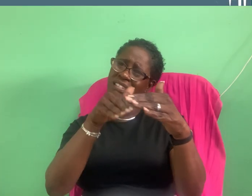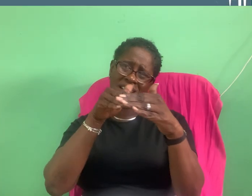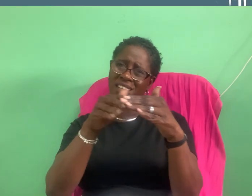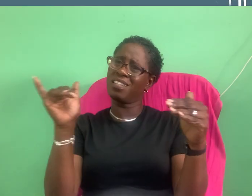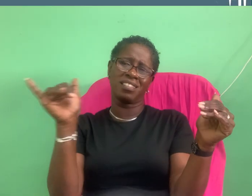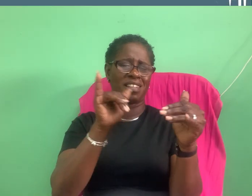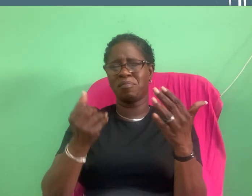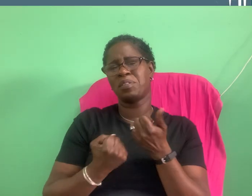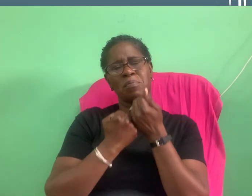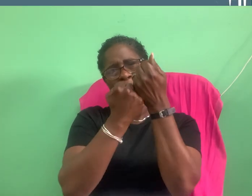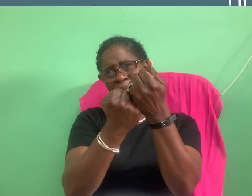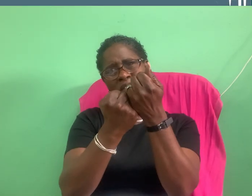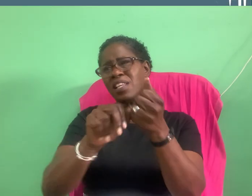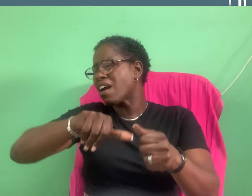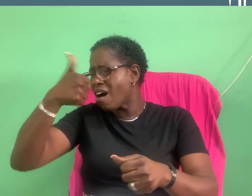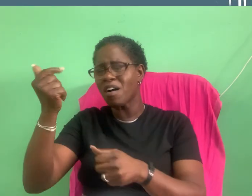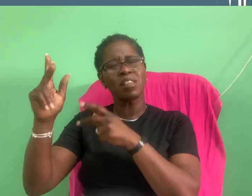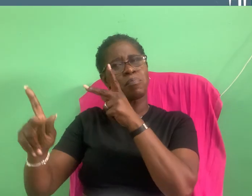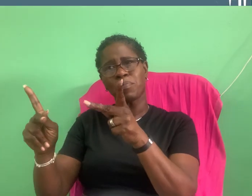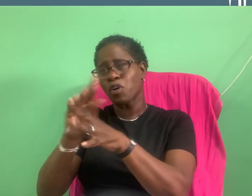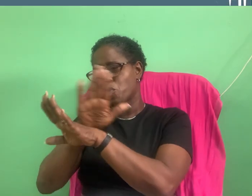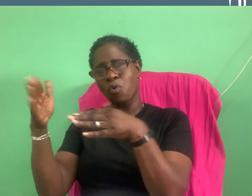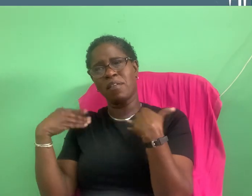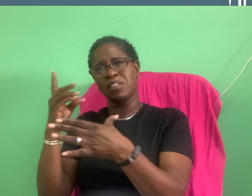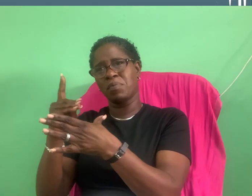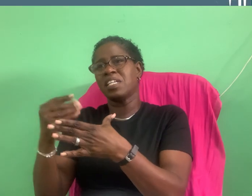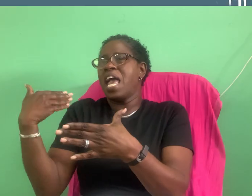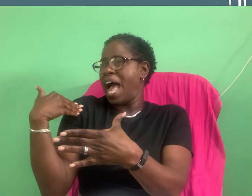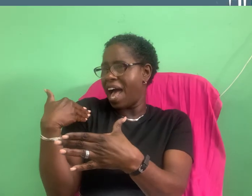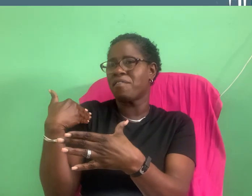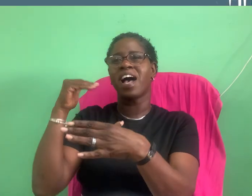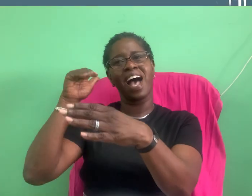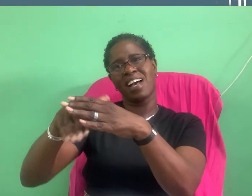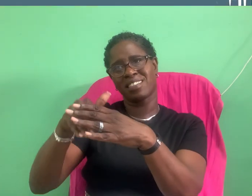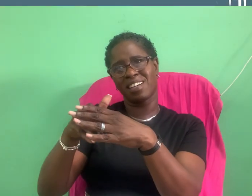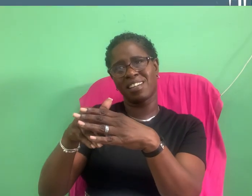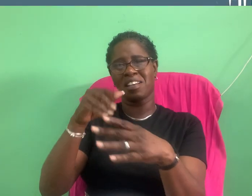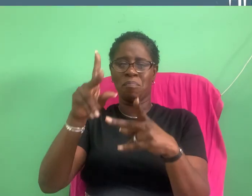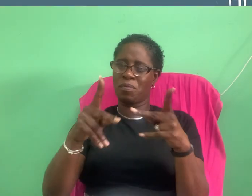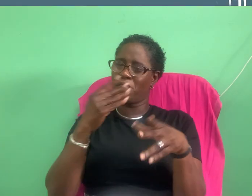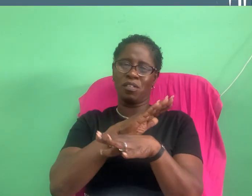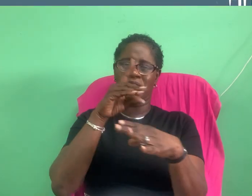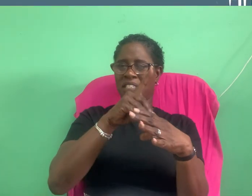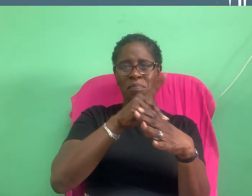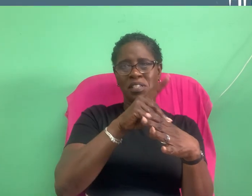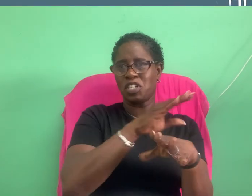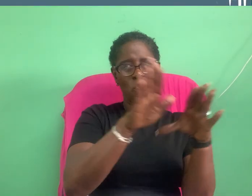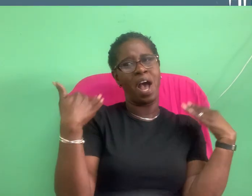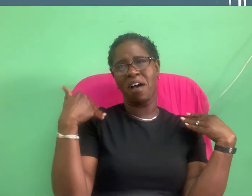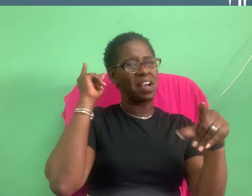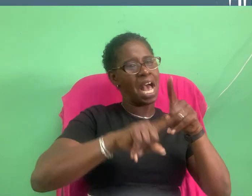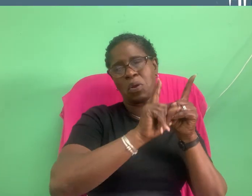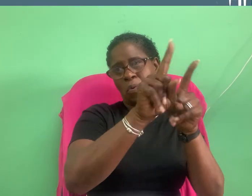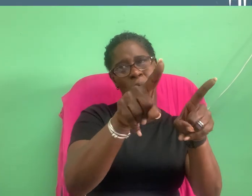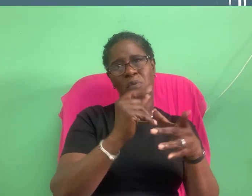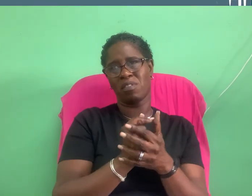same supports that others who don't have disabilities may have access to. And even beyond that, disability can also